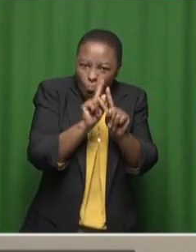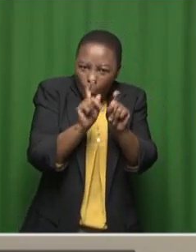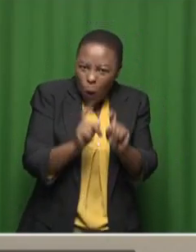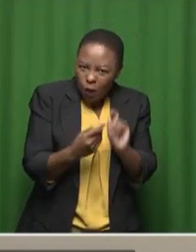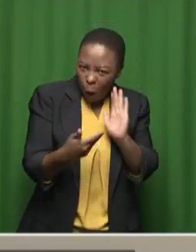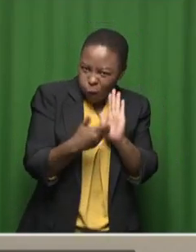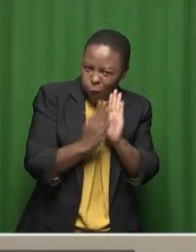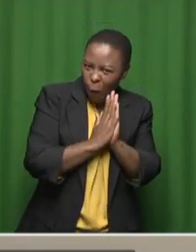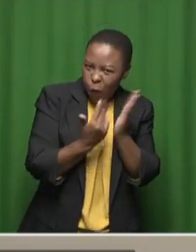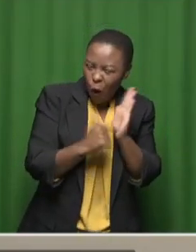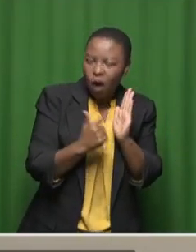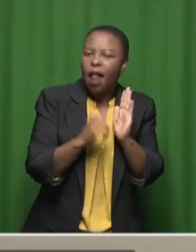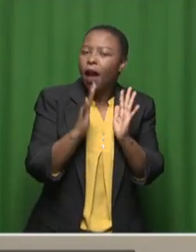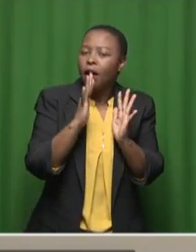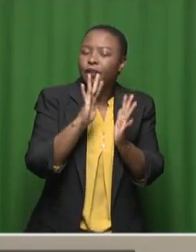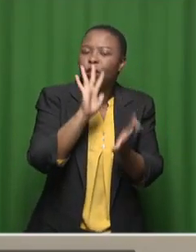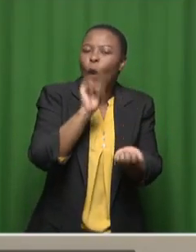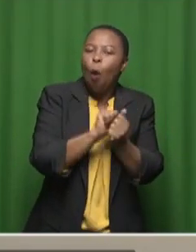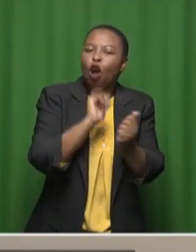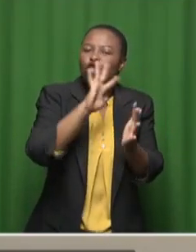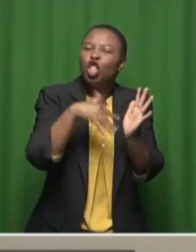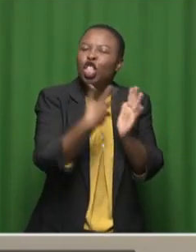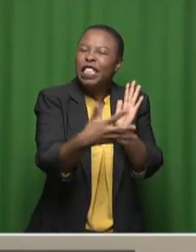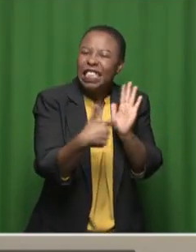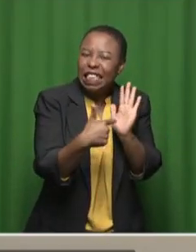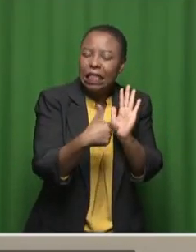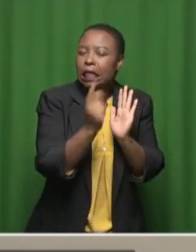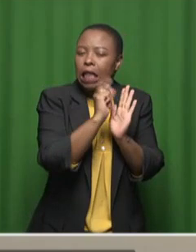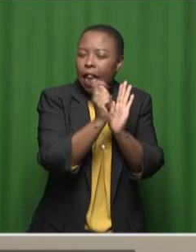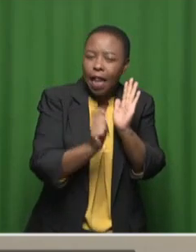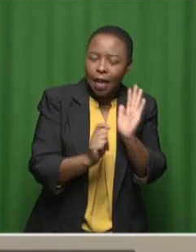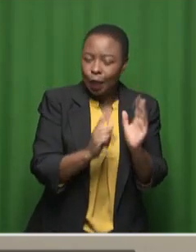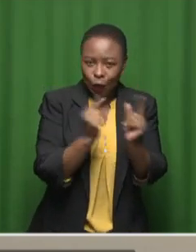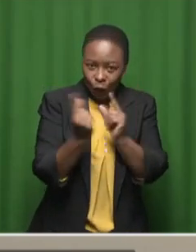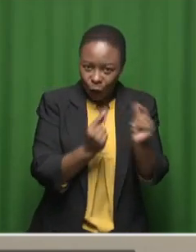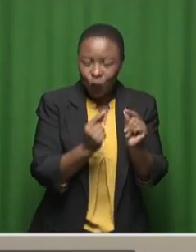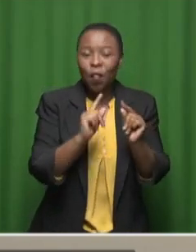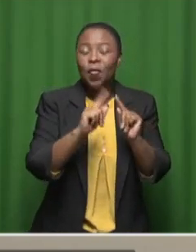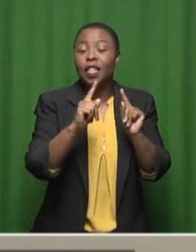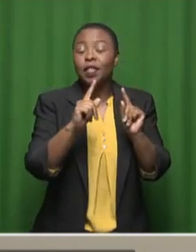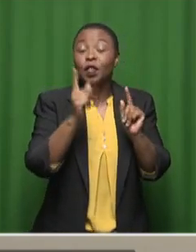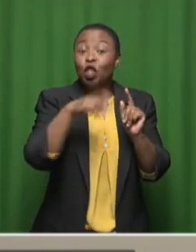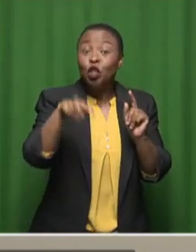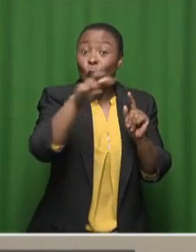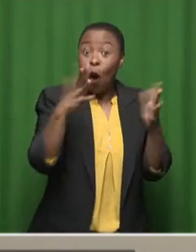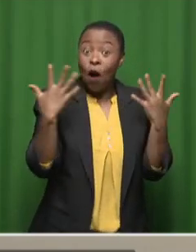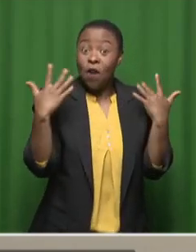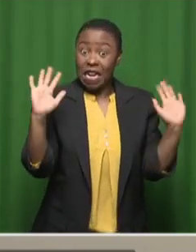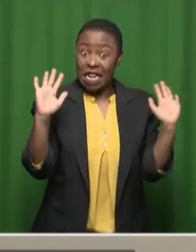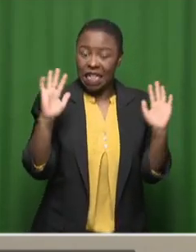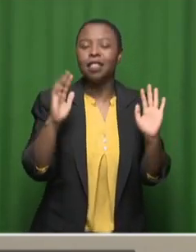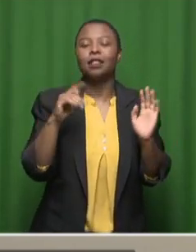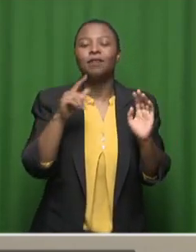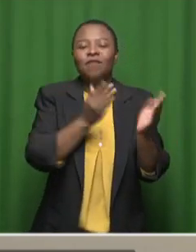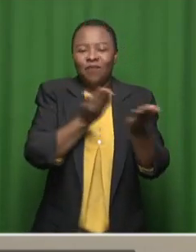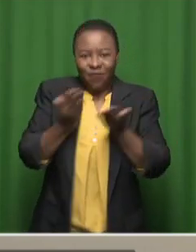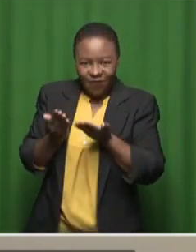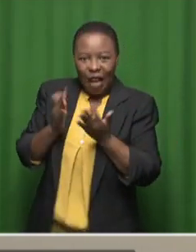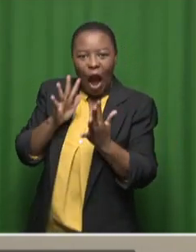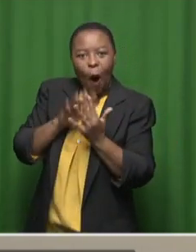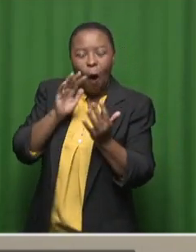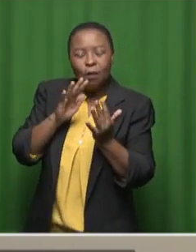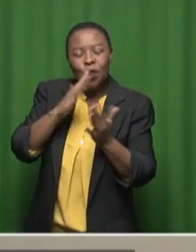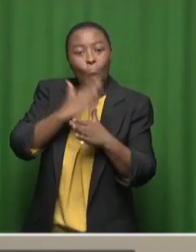etc., a worksheet, and then at the end of the tour, they then have to complete the worksheet. So